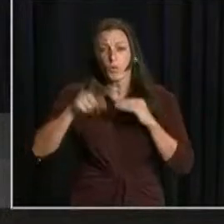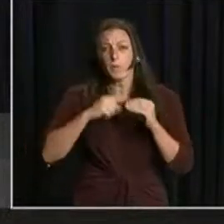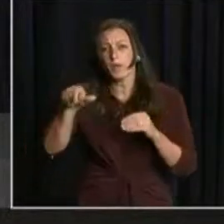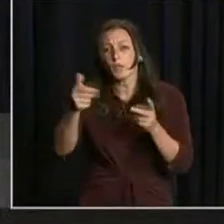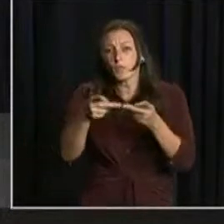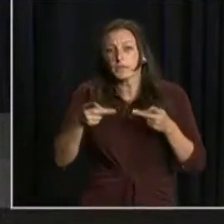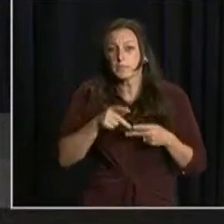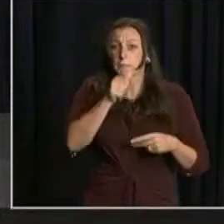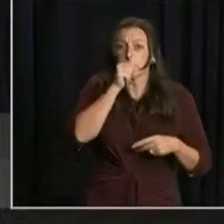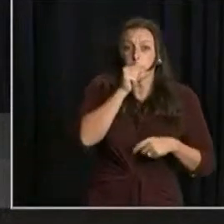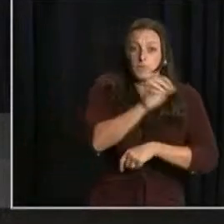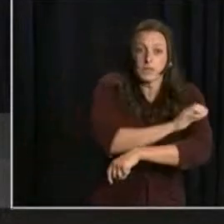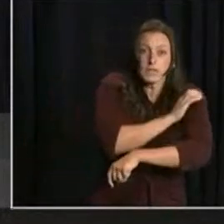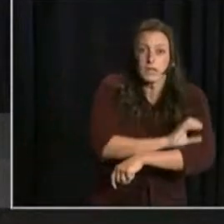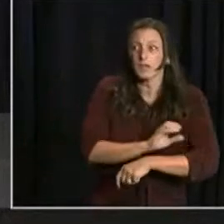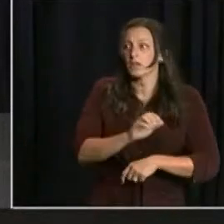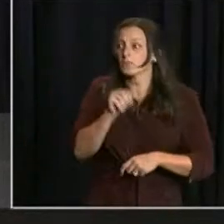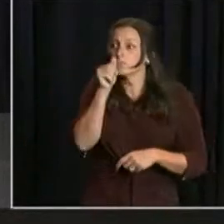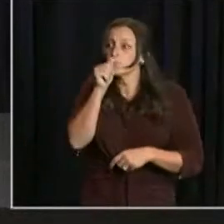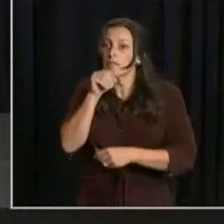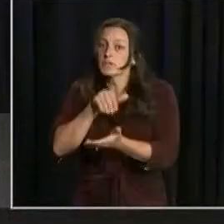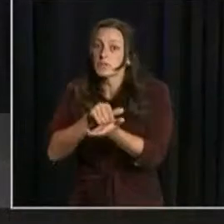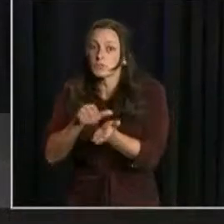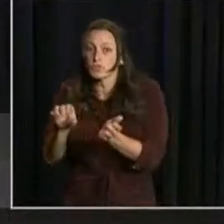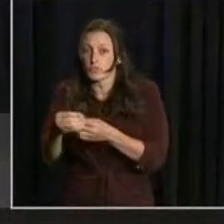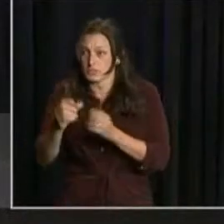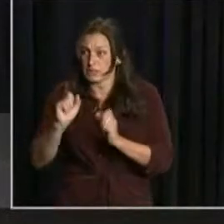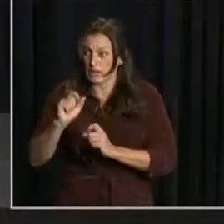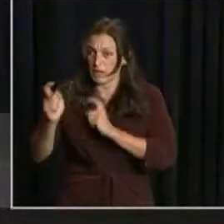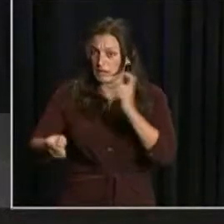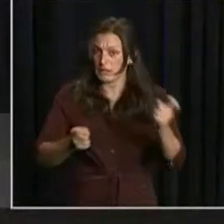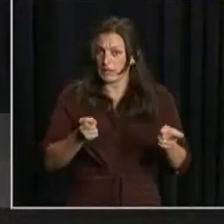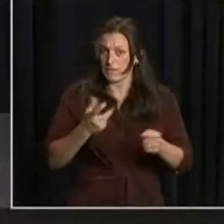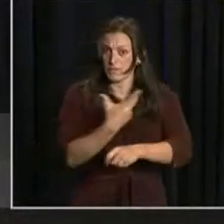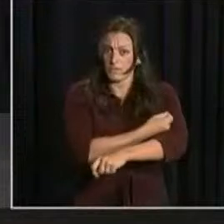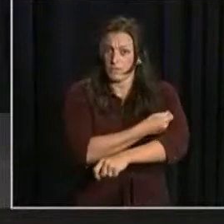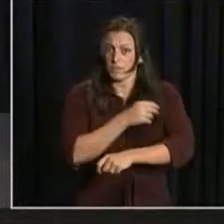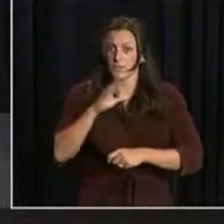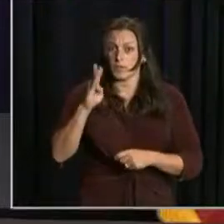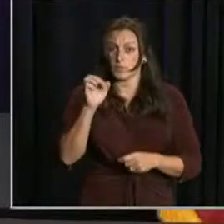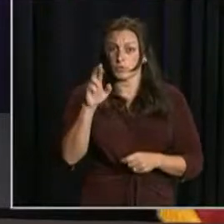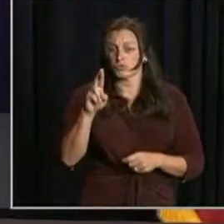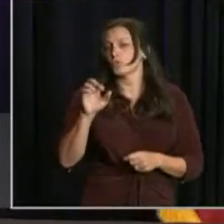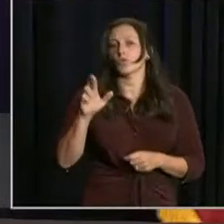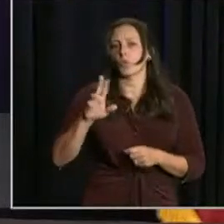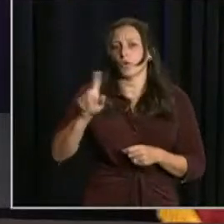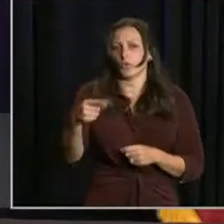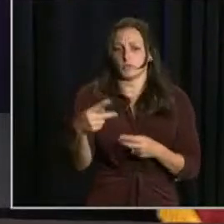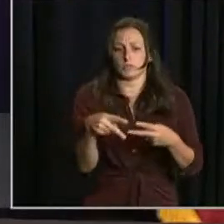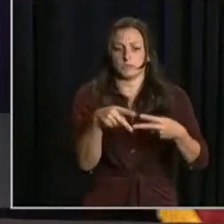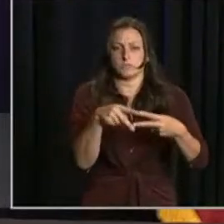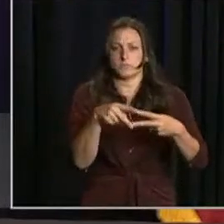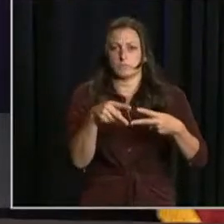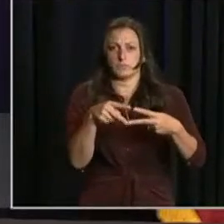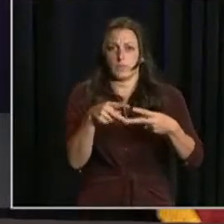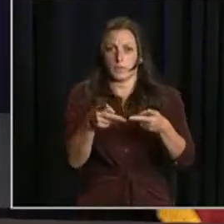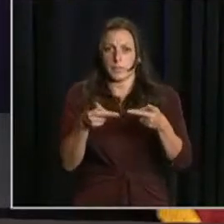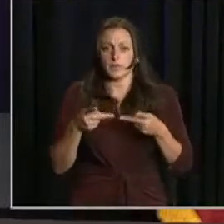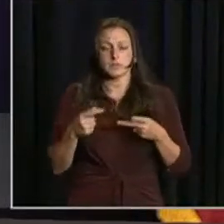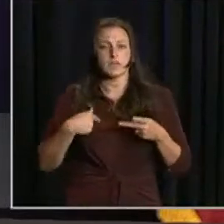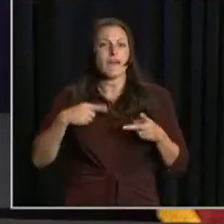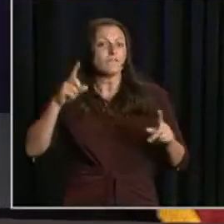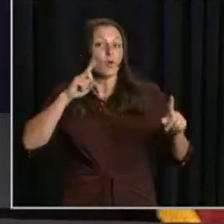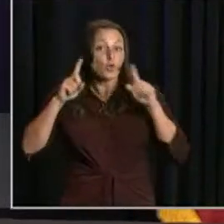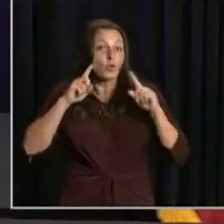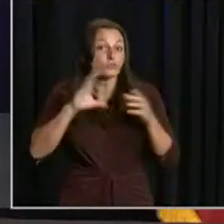doctors' offices that are giving out the booster, or are these the only two sites right now? I have anecdotal evidence, but I